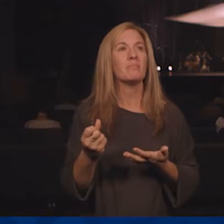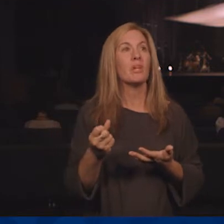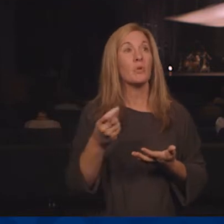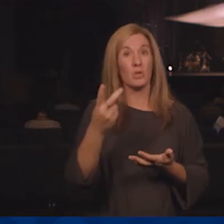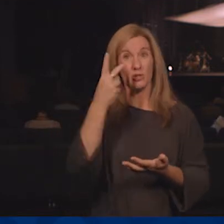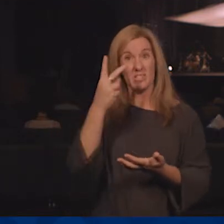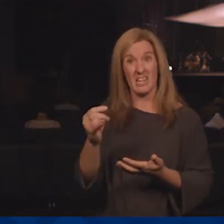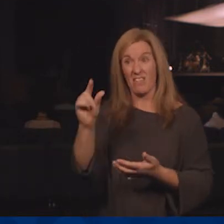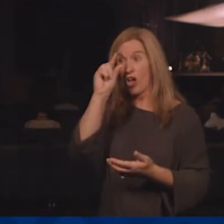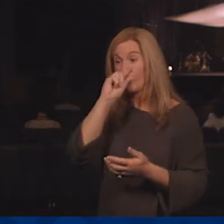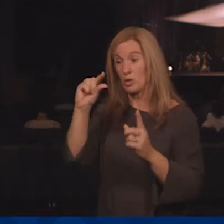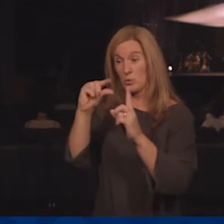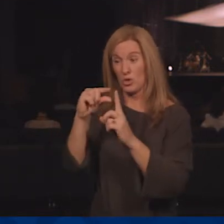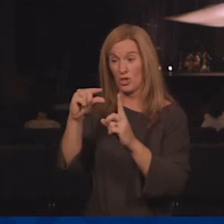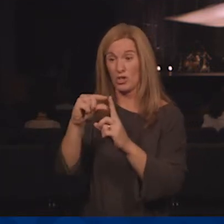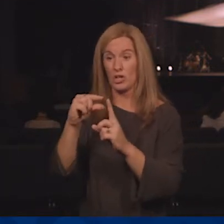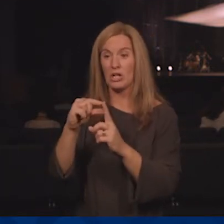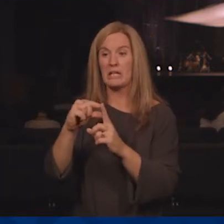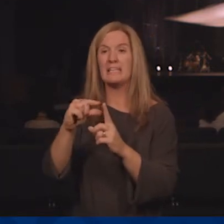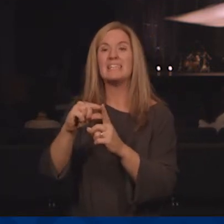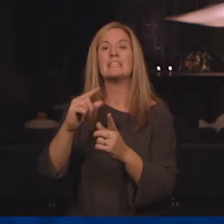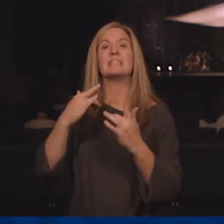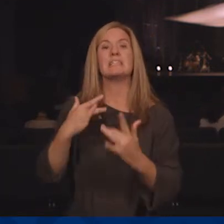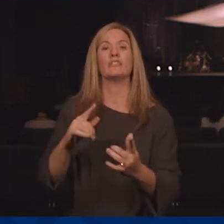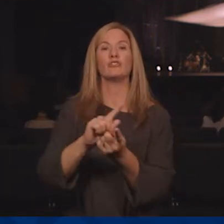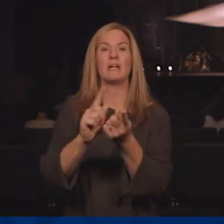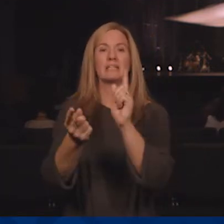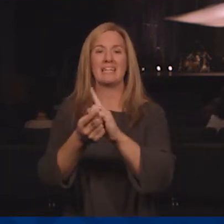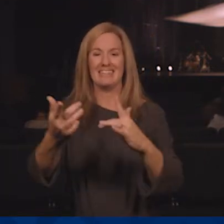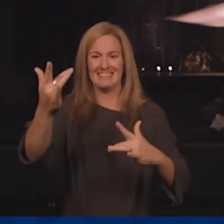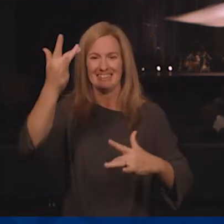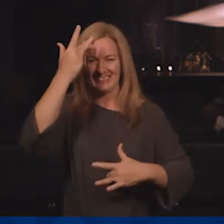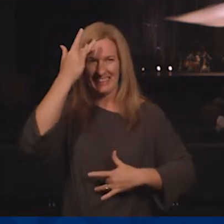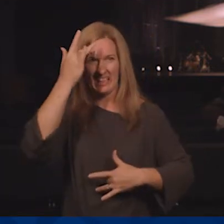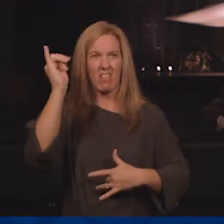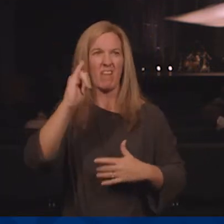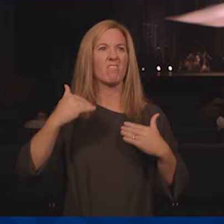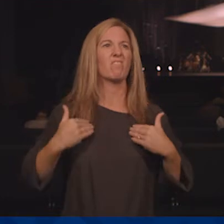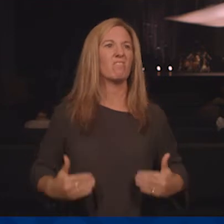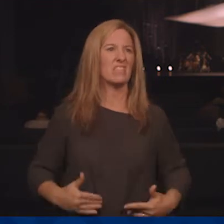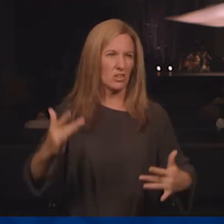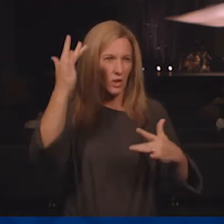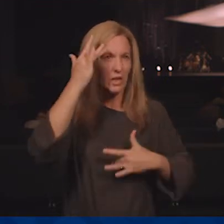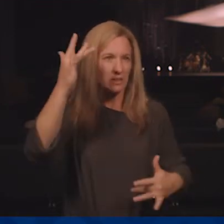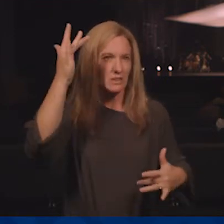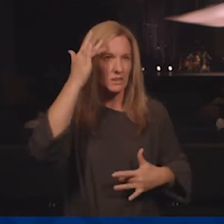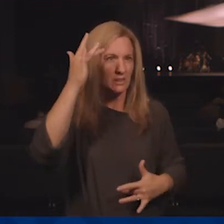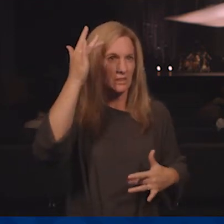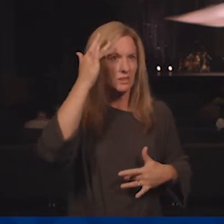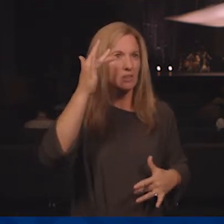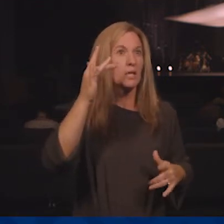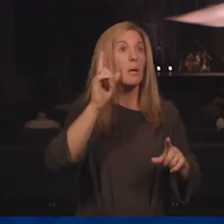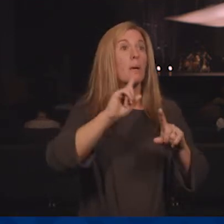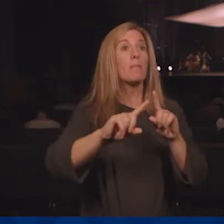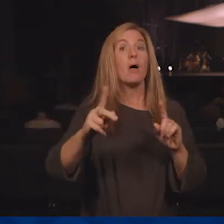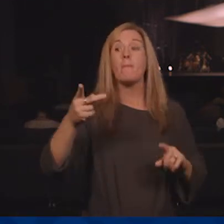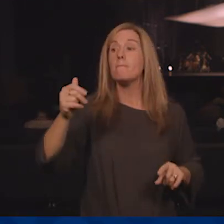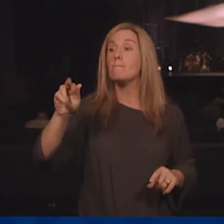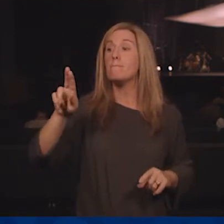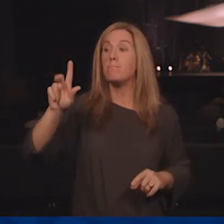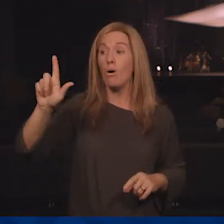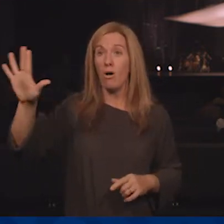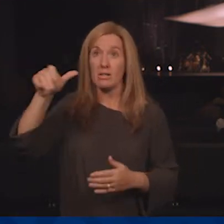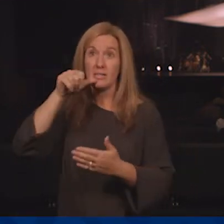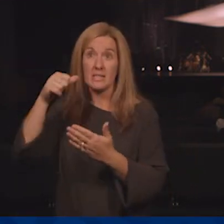typically translated sick, as in physical illness. But when you see this word used by Paul in most of